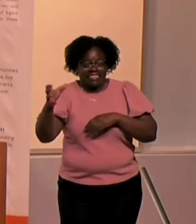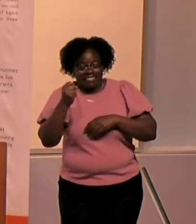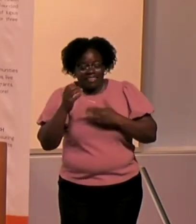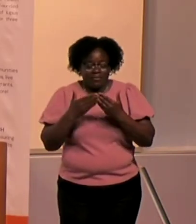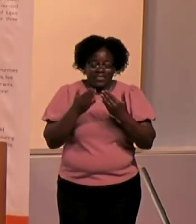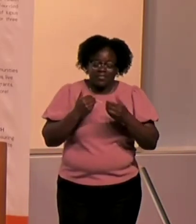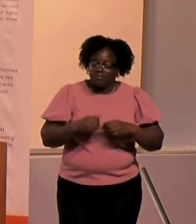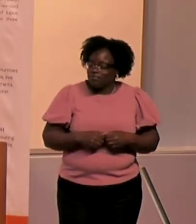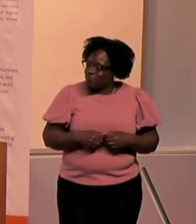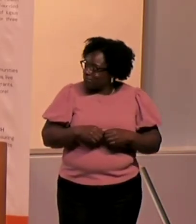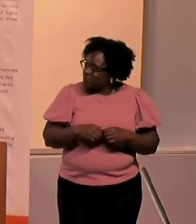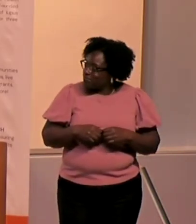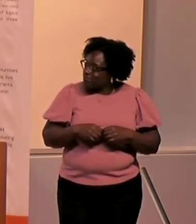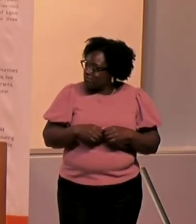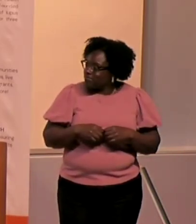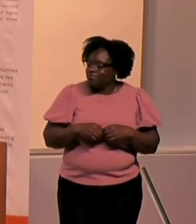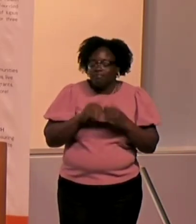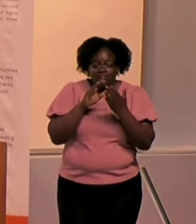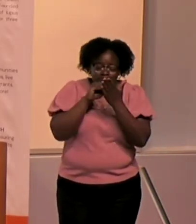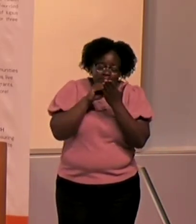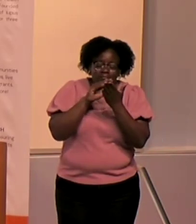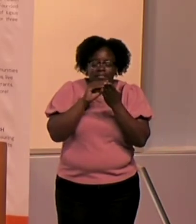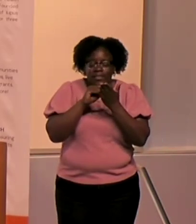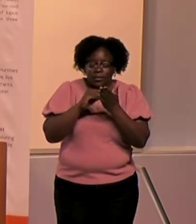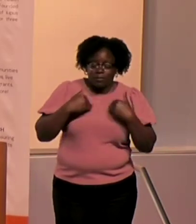So it's definitely learning, yeah.